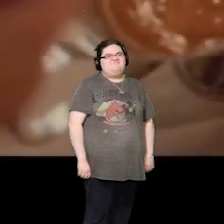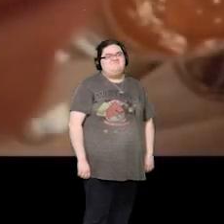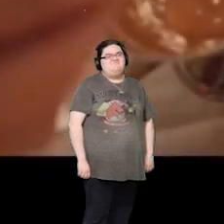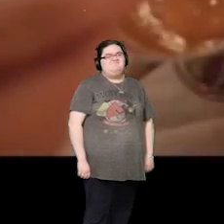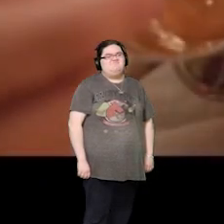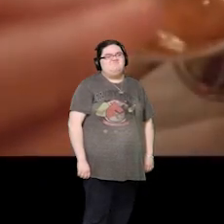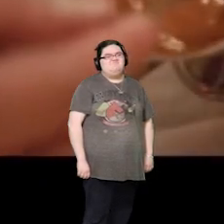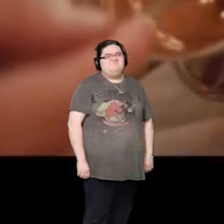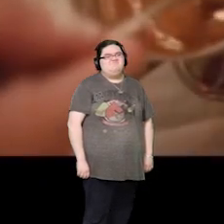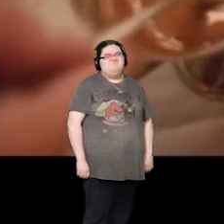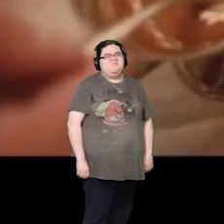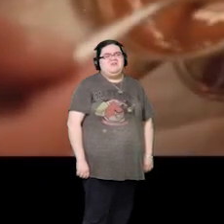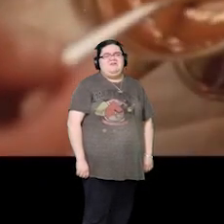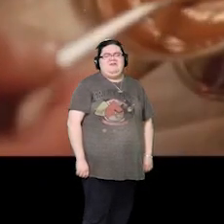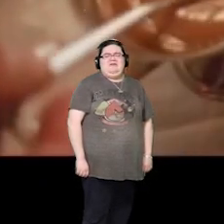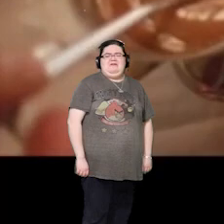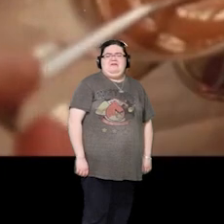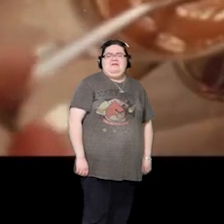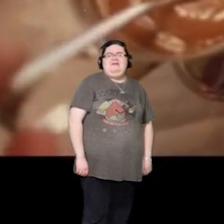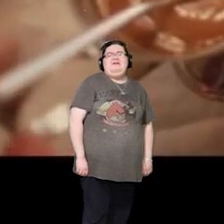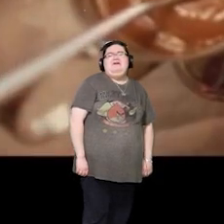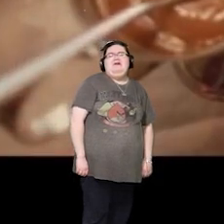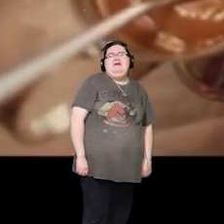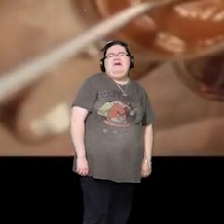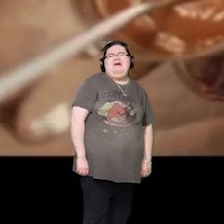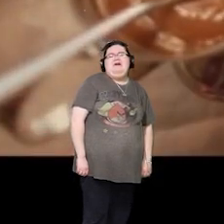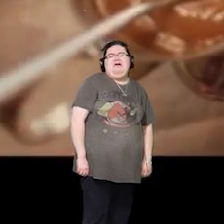That looks like some dead gravy.